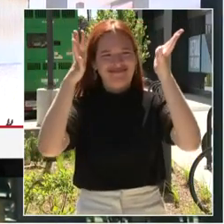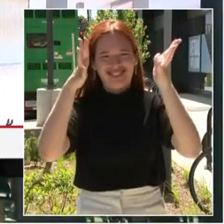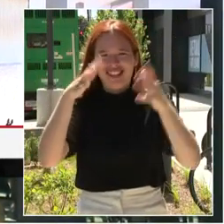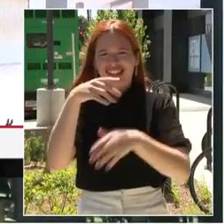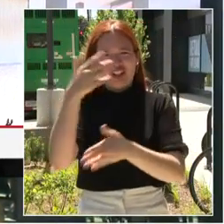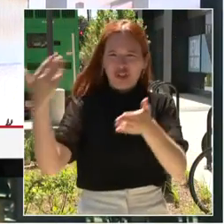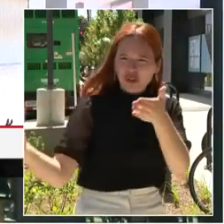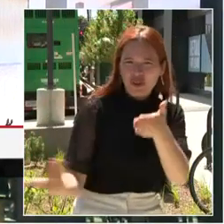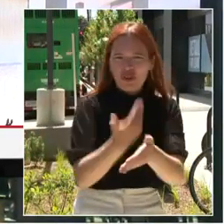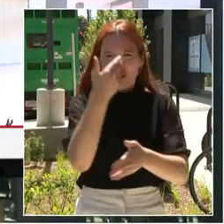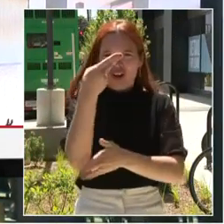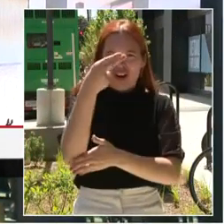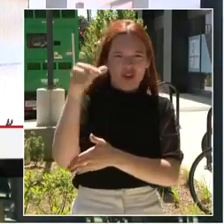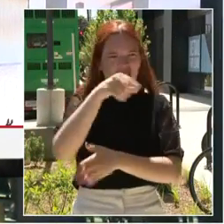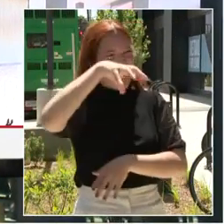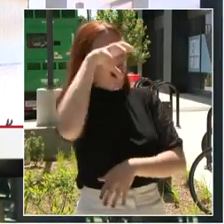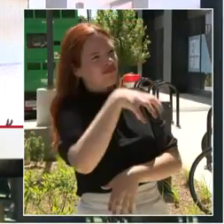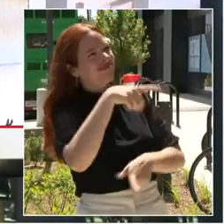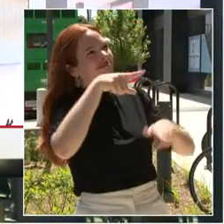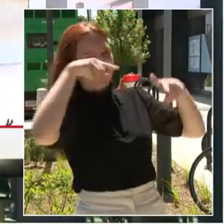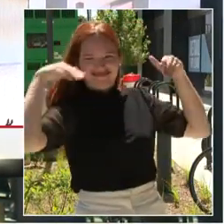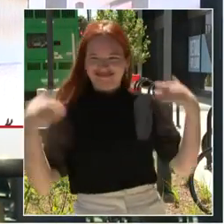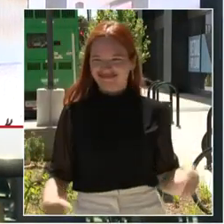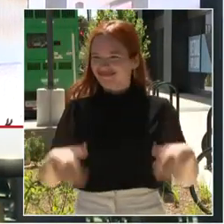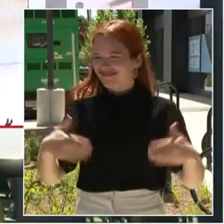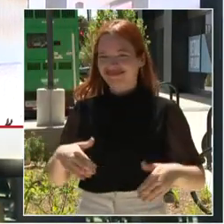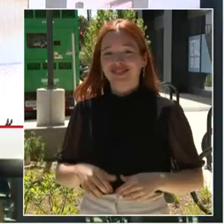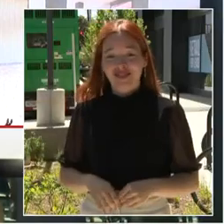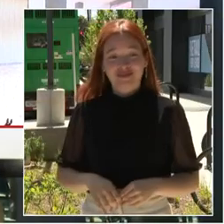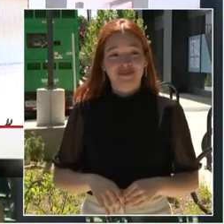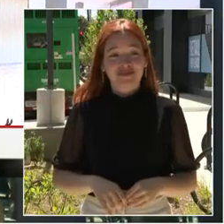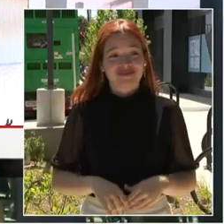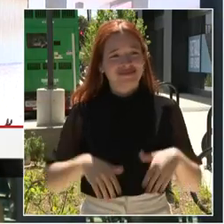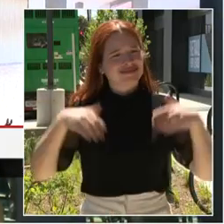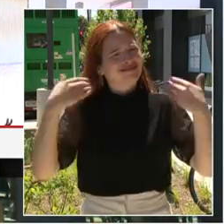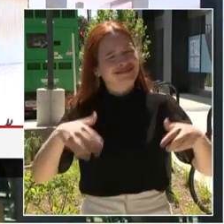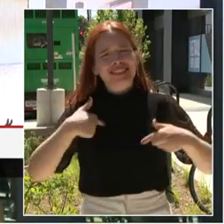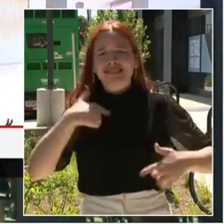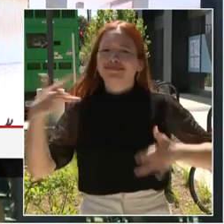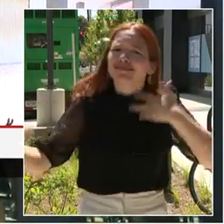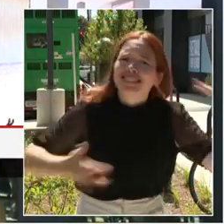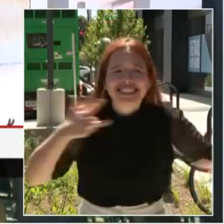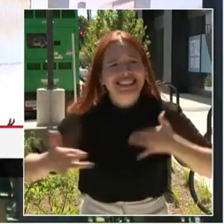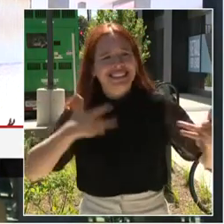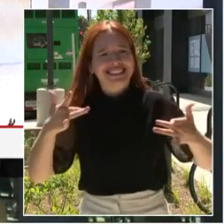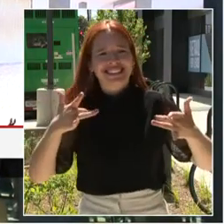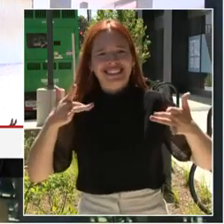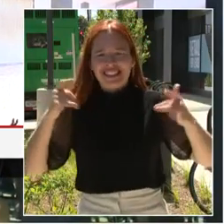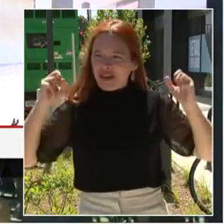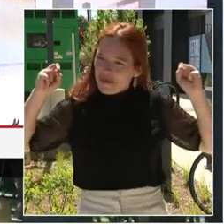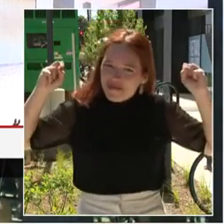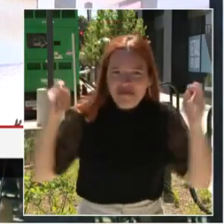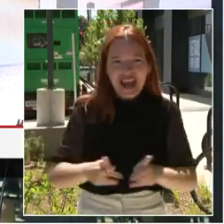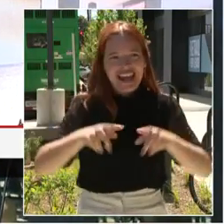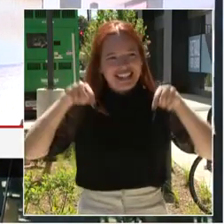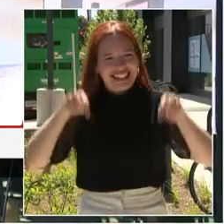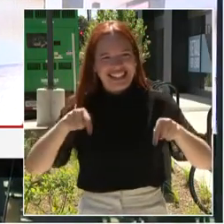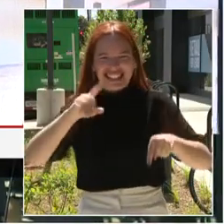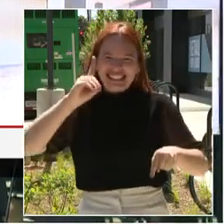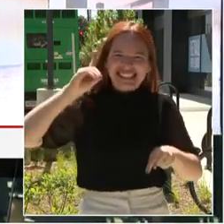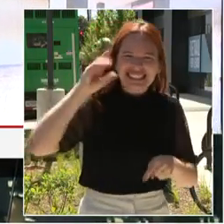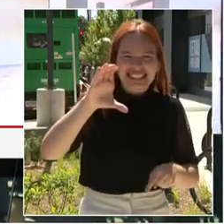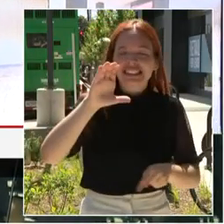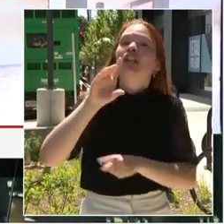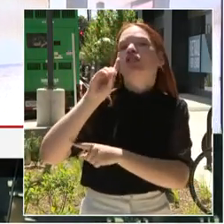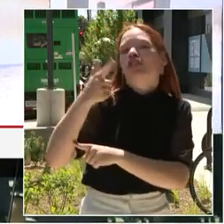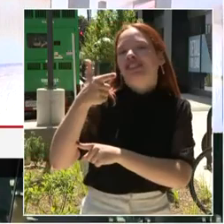I must say, it's great to be here and in many ways back here at DGS. Now, you know, this is not the first ribbon